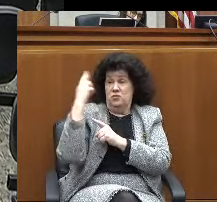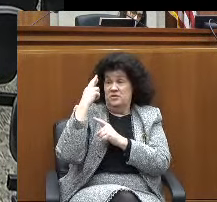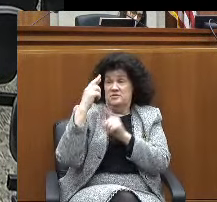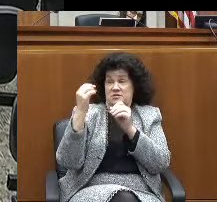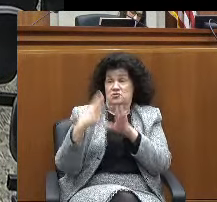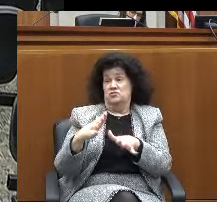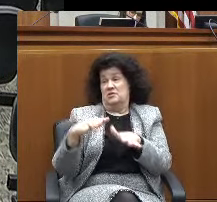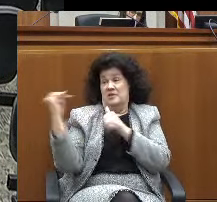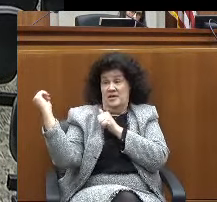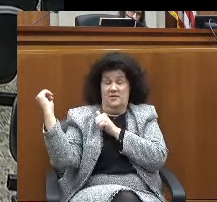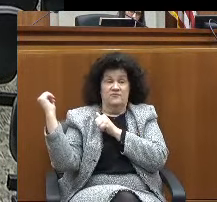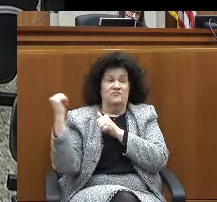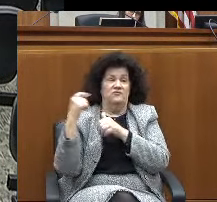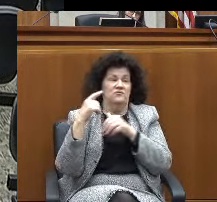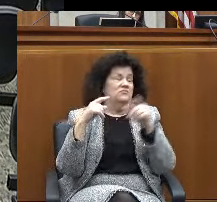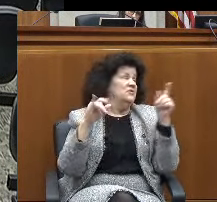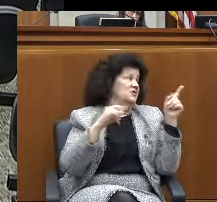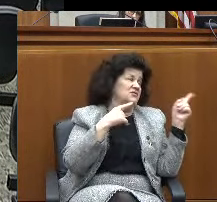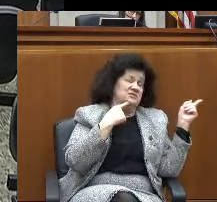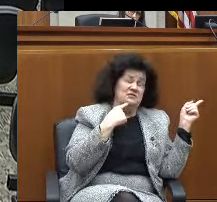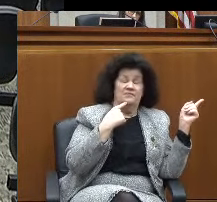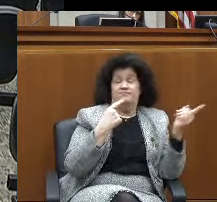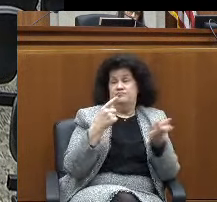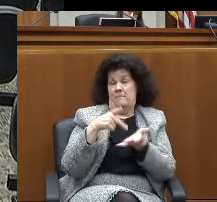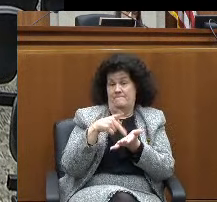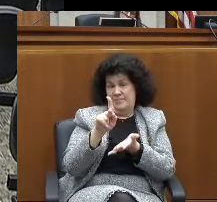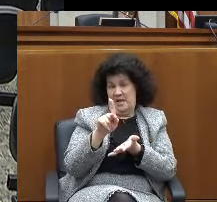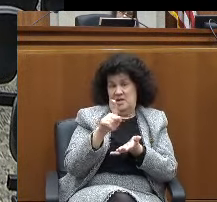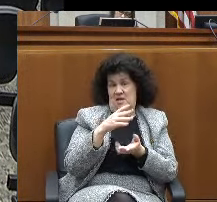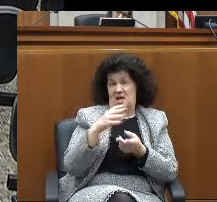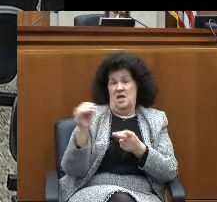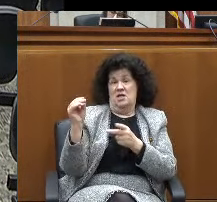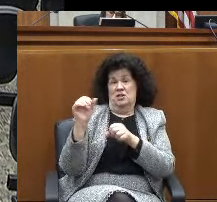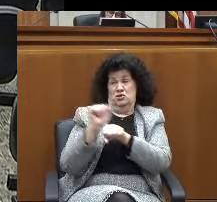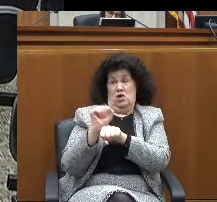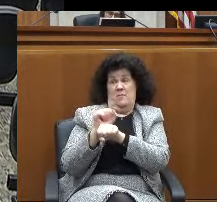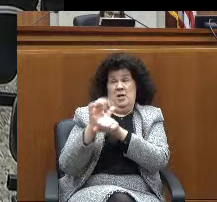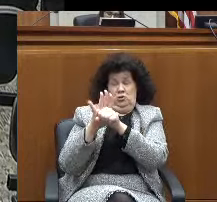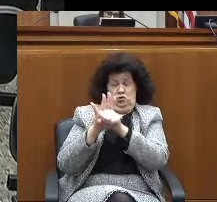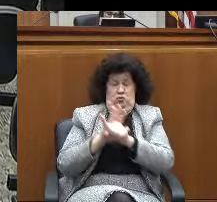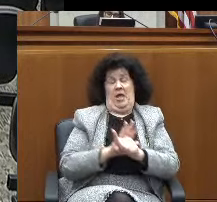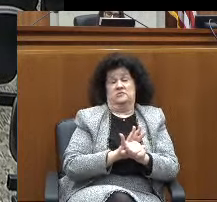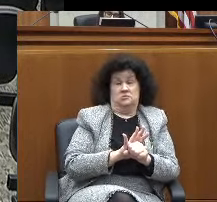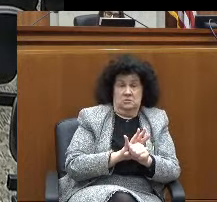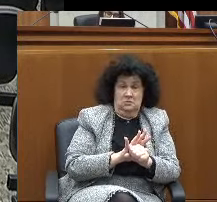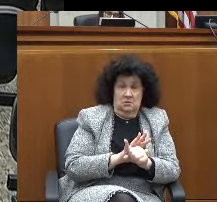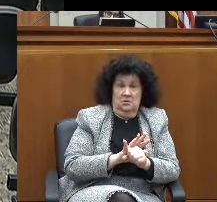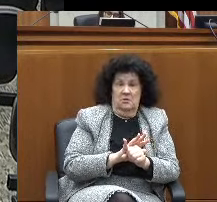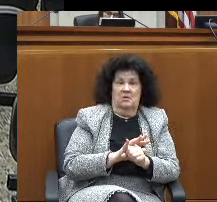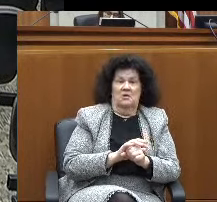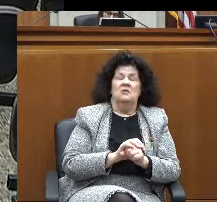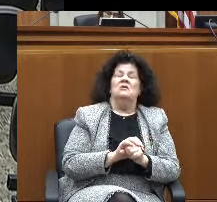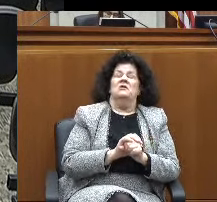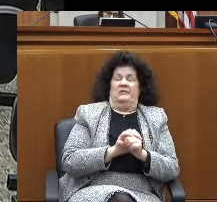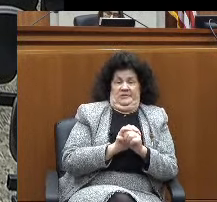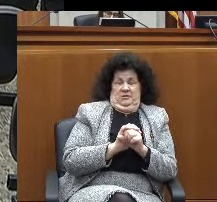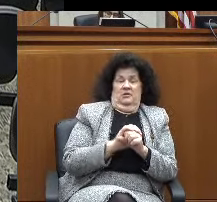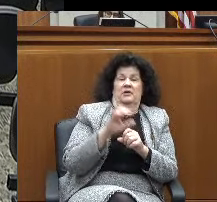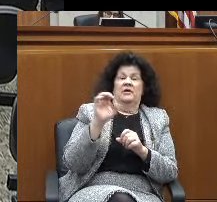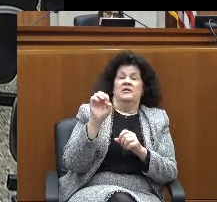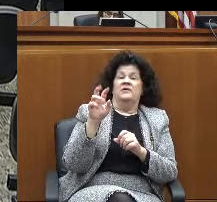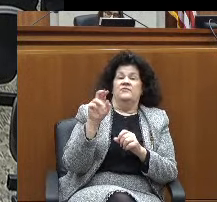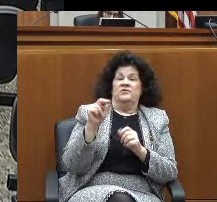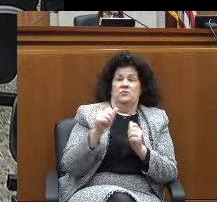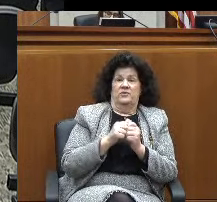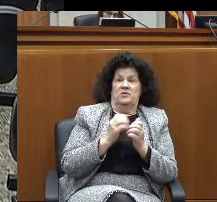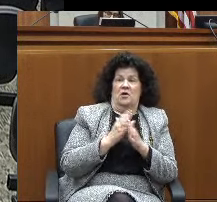are leaving are what was mentioned before, compensation and stress on the job. And so I think we're continuing to hear that again, even with